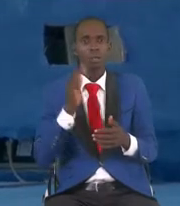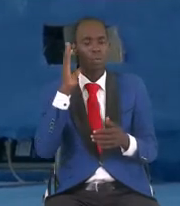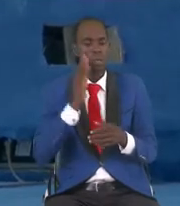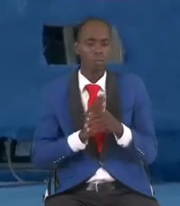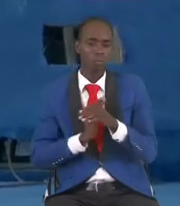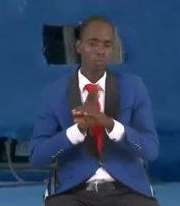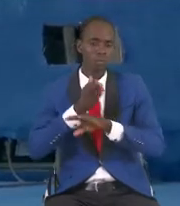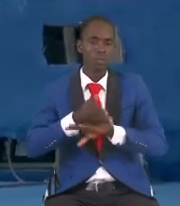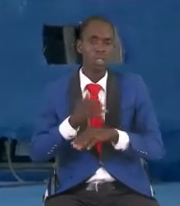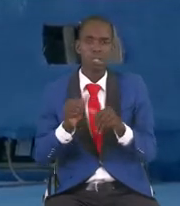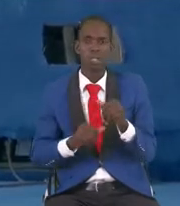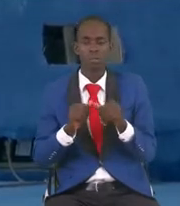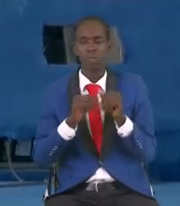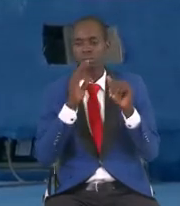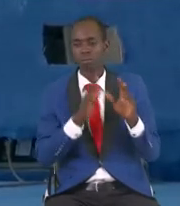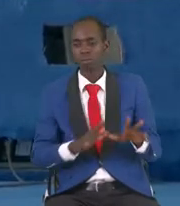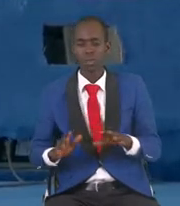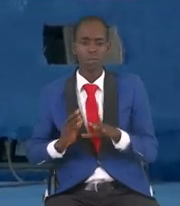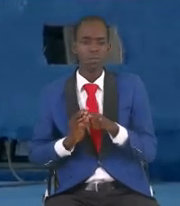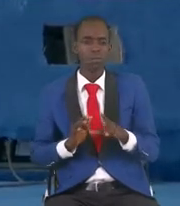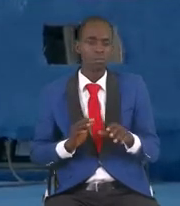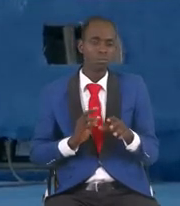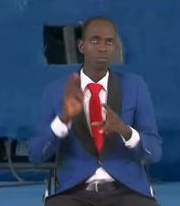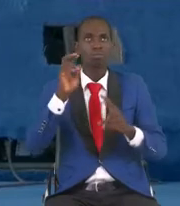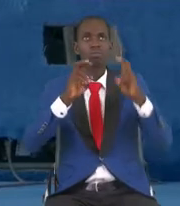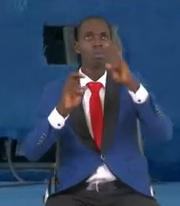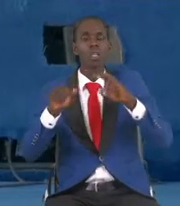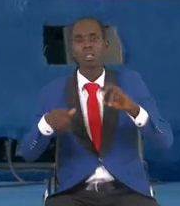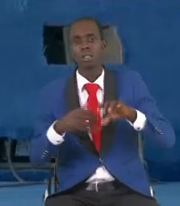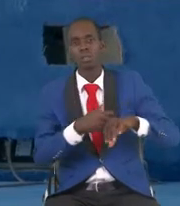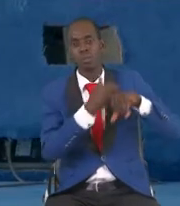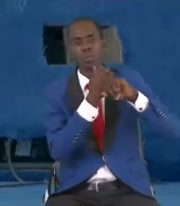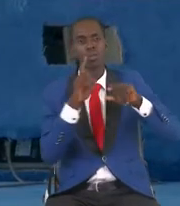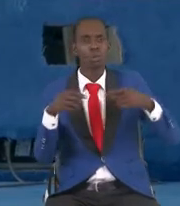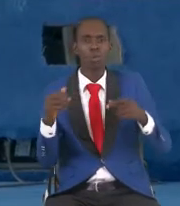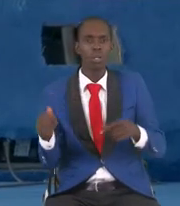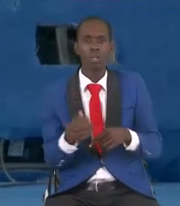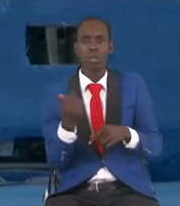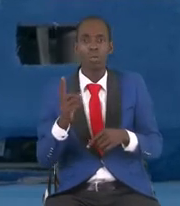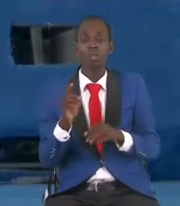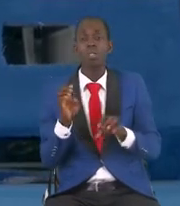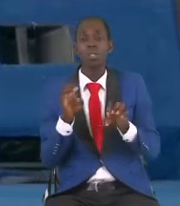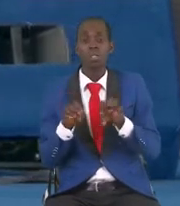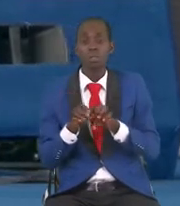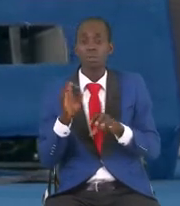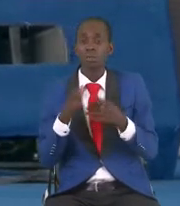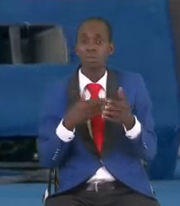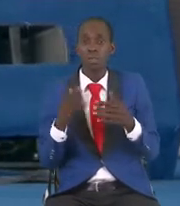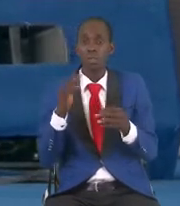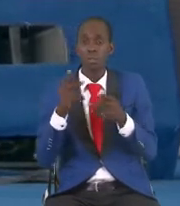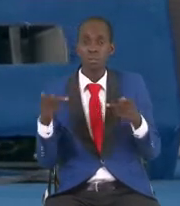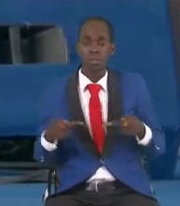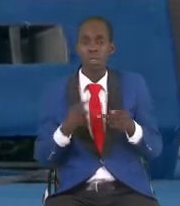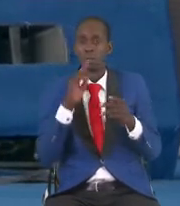I'll climb any mountain. I will go anywhere. Even if the places are filled with lions,